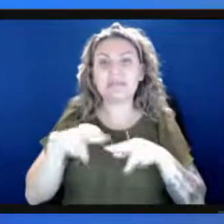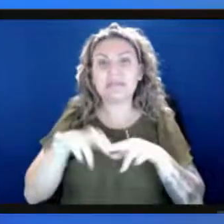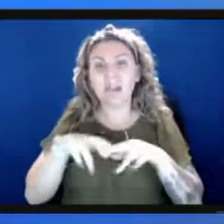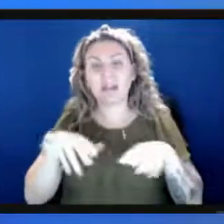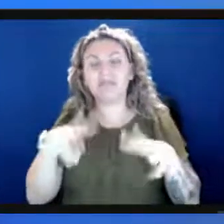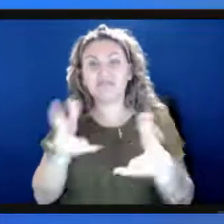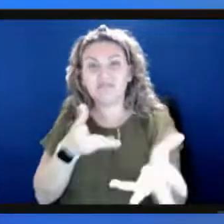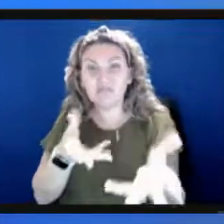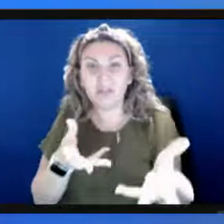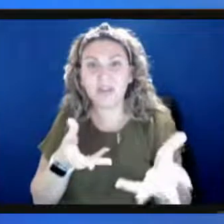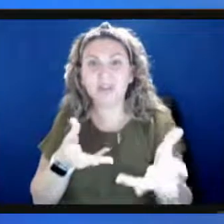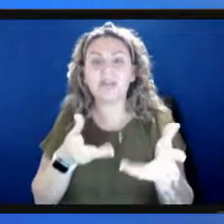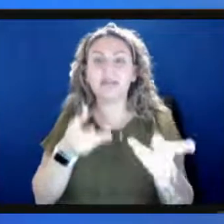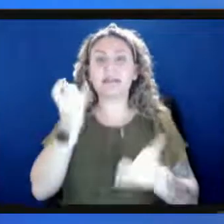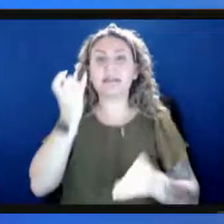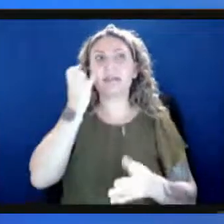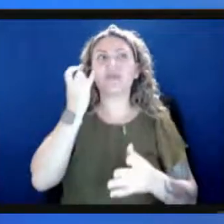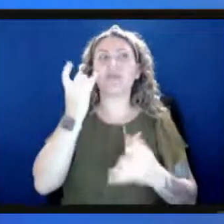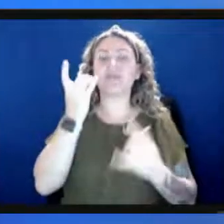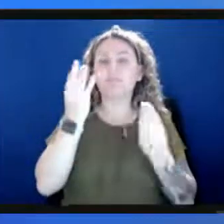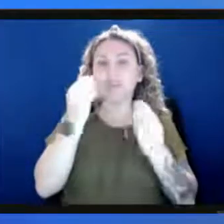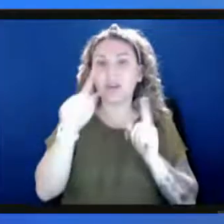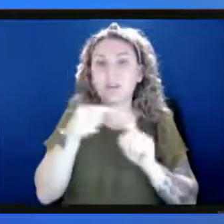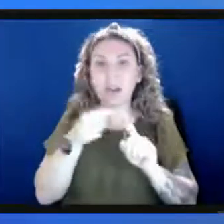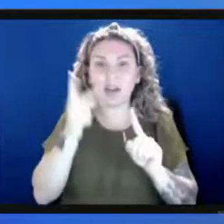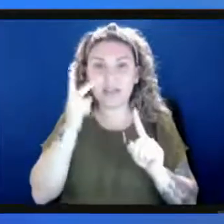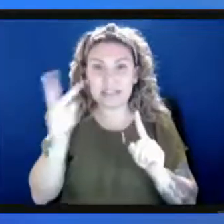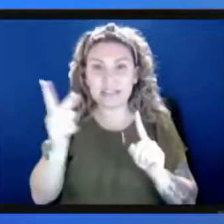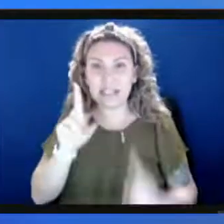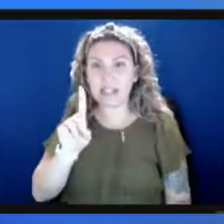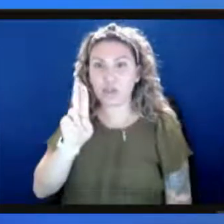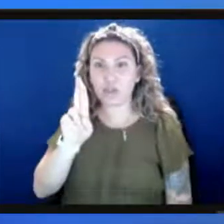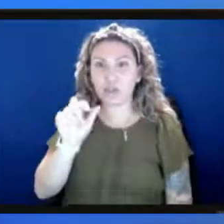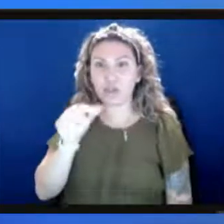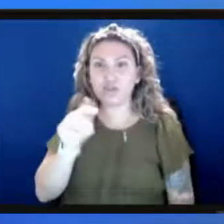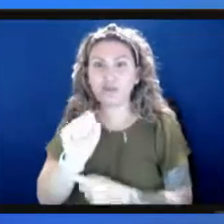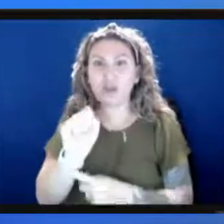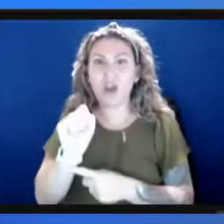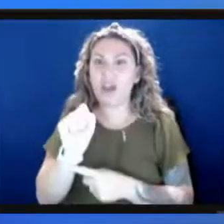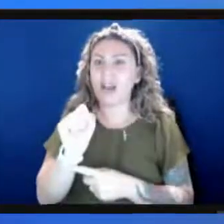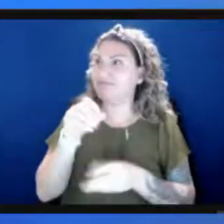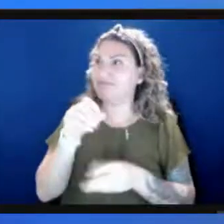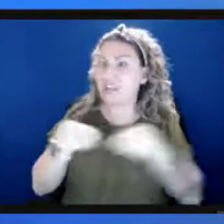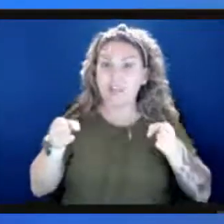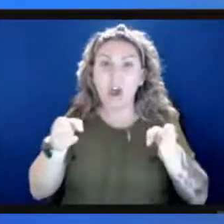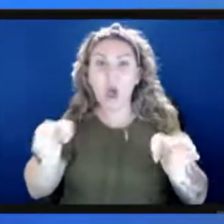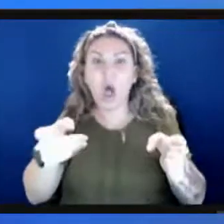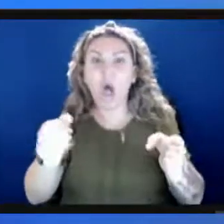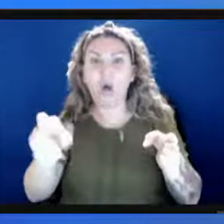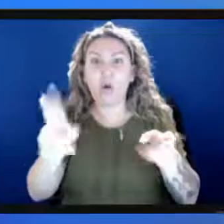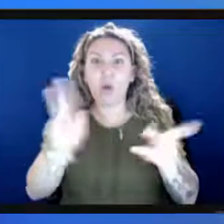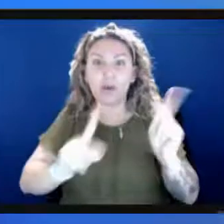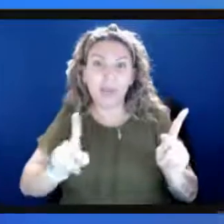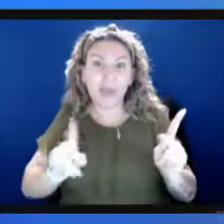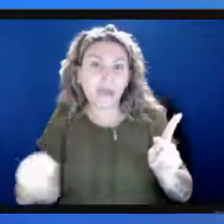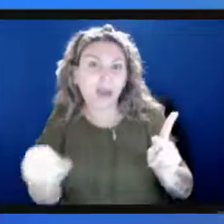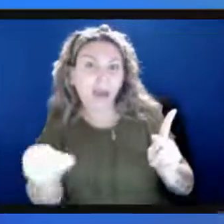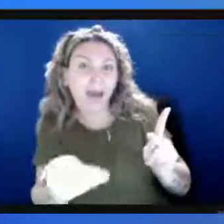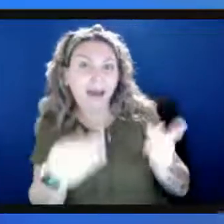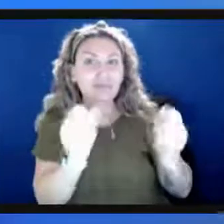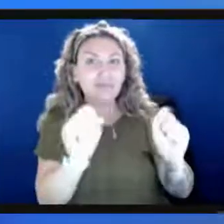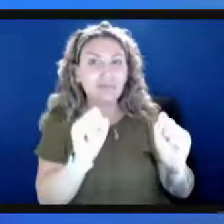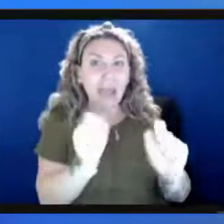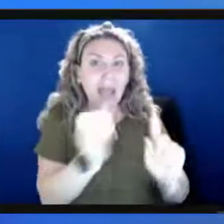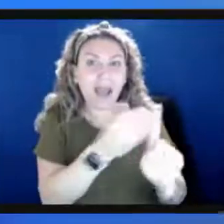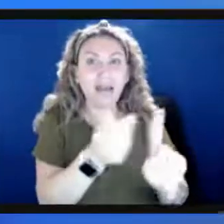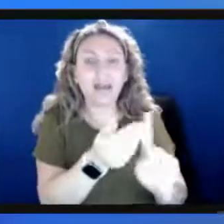you are thinking about or you're seeing drugs in the hallway or being offered to you, that is absolutely not something you need to be doing or thinking about.